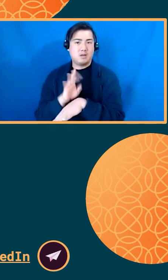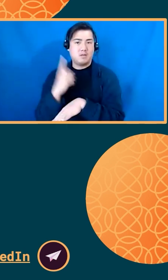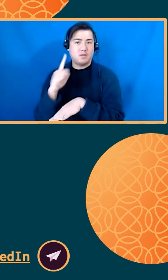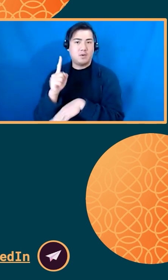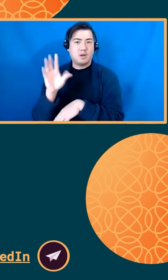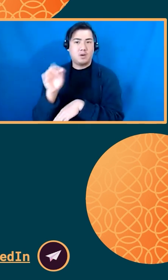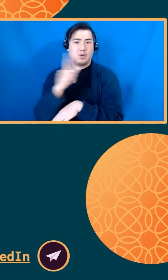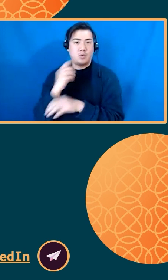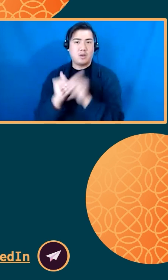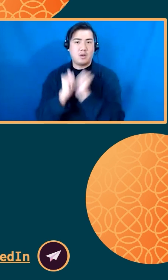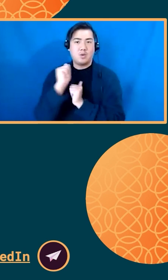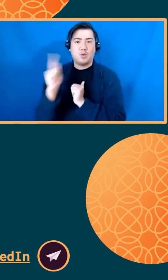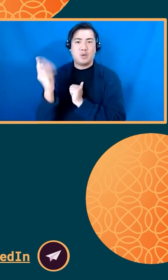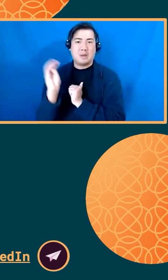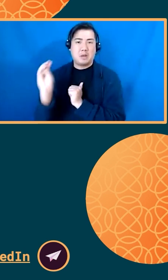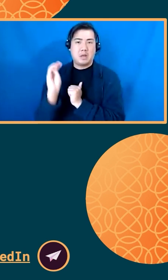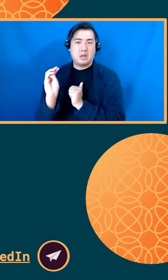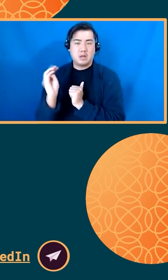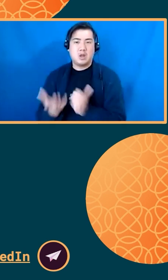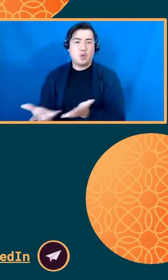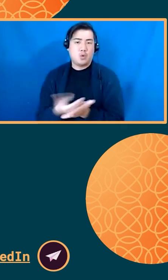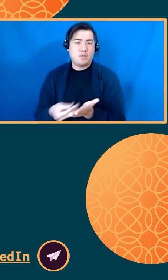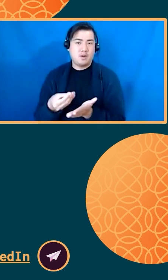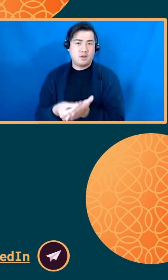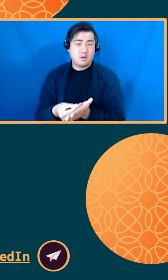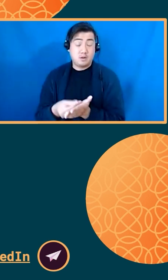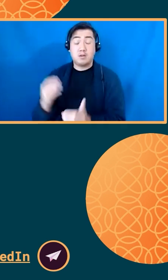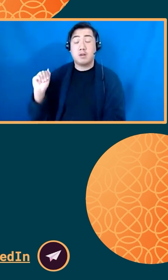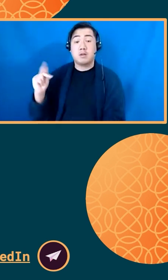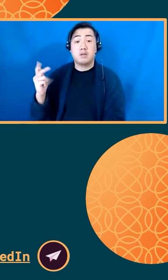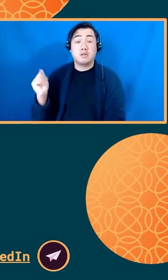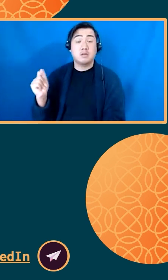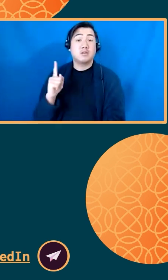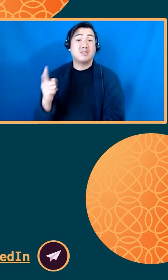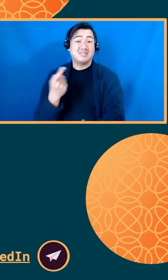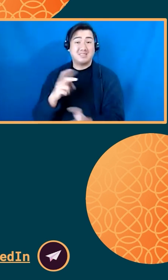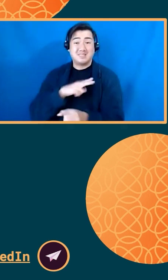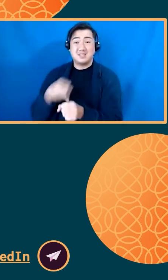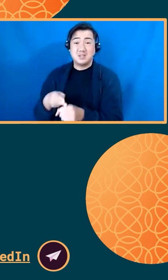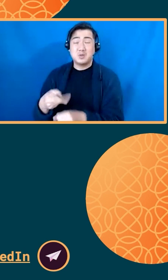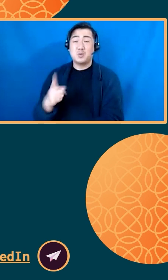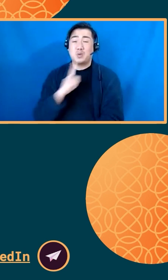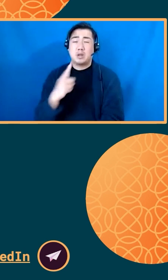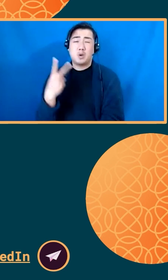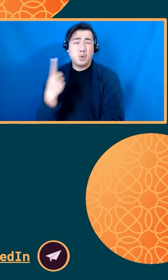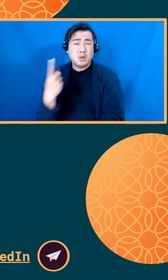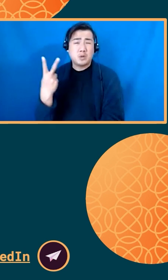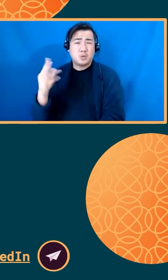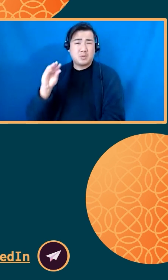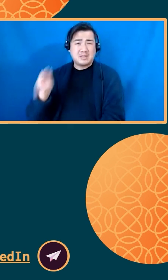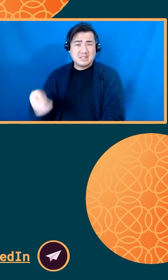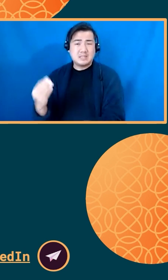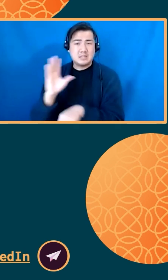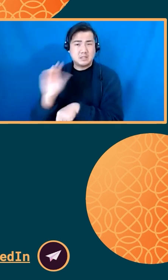million in revenue. I'm going to say that again. Aparna joined the elite 2% of women-owned businesses,